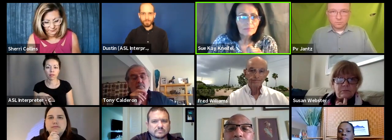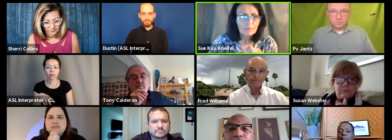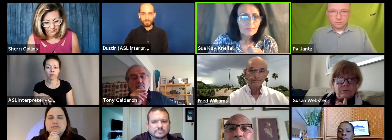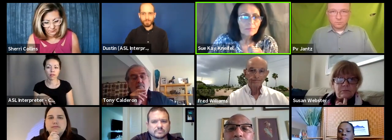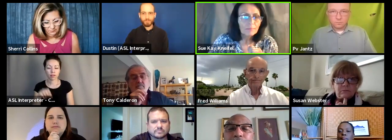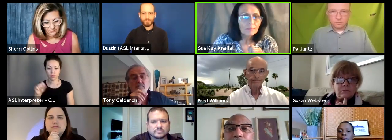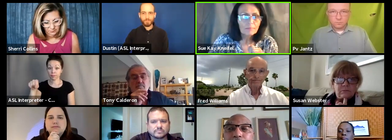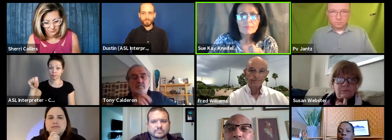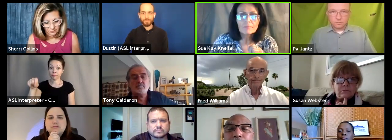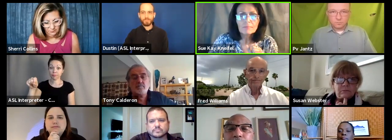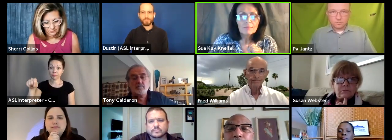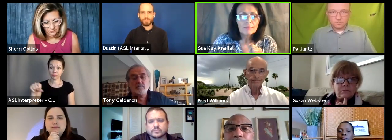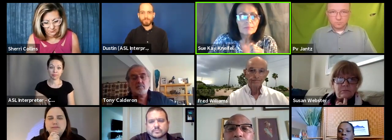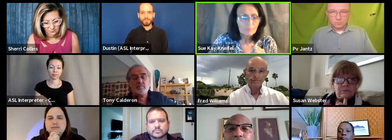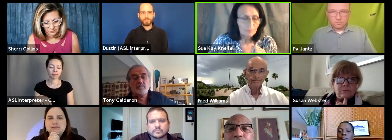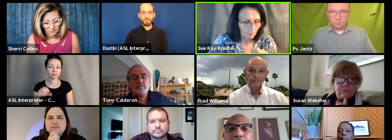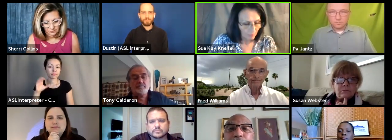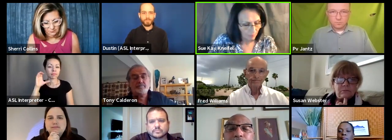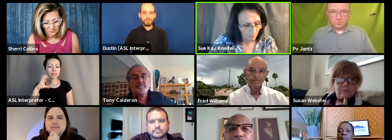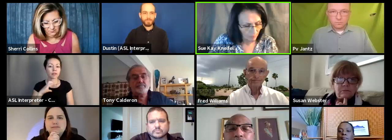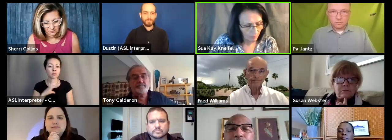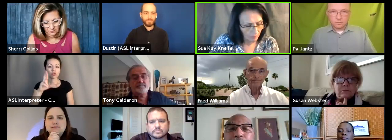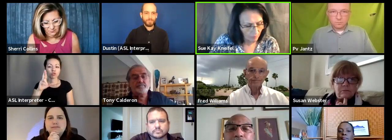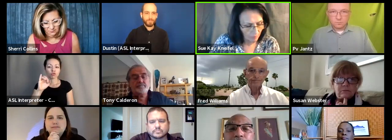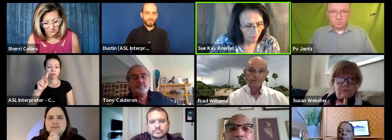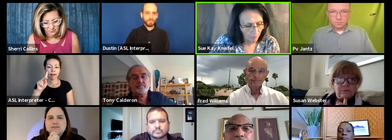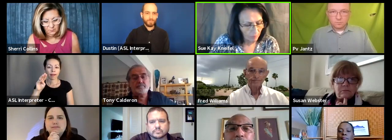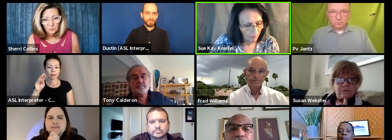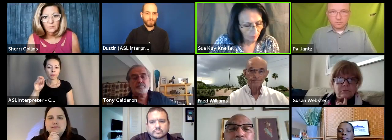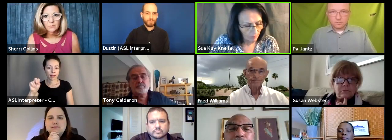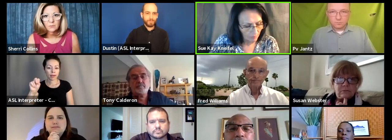Yes. Commissioner Reichman.